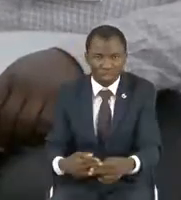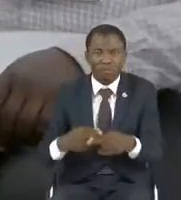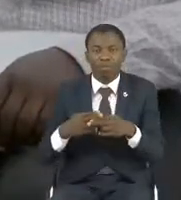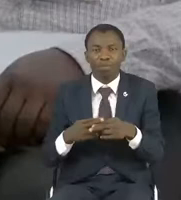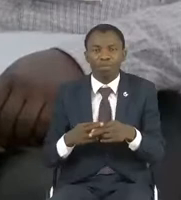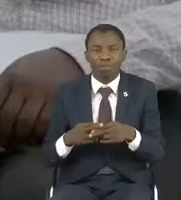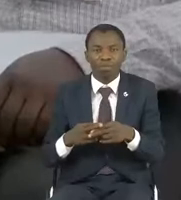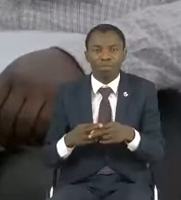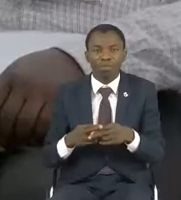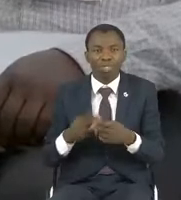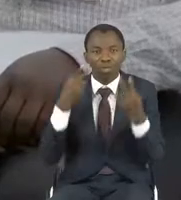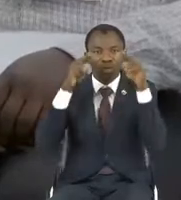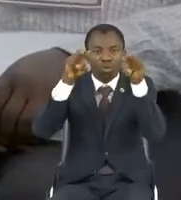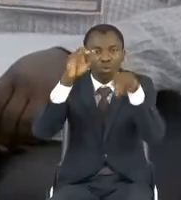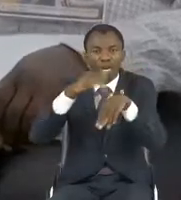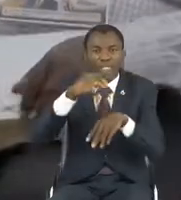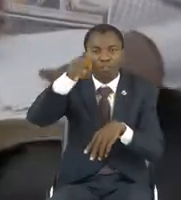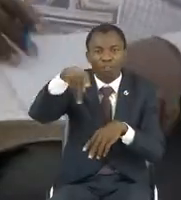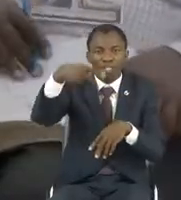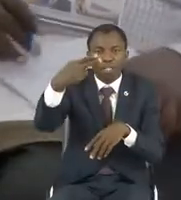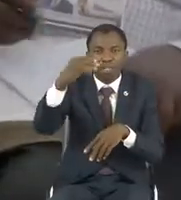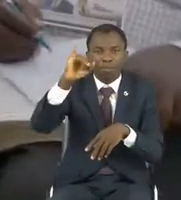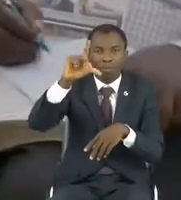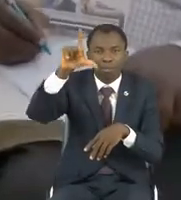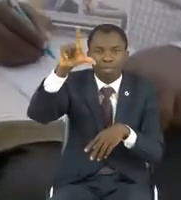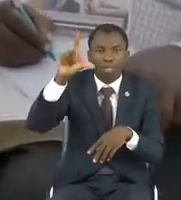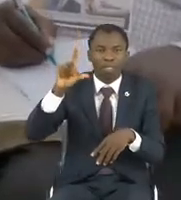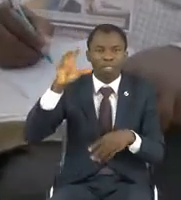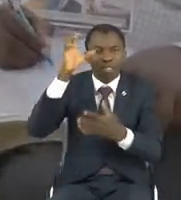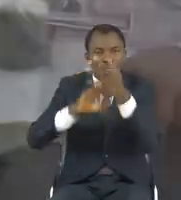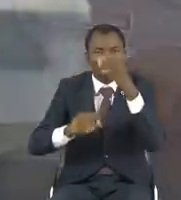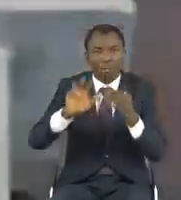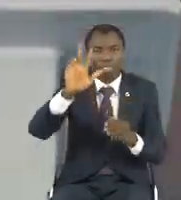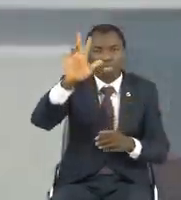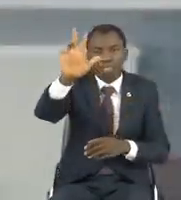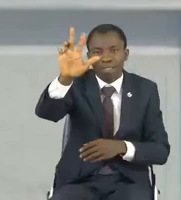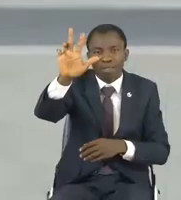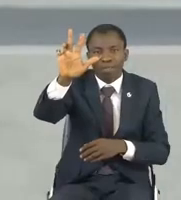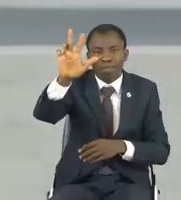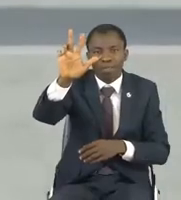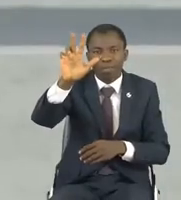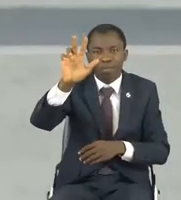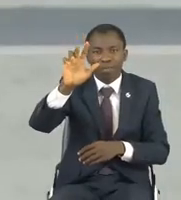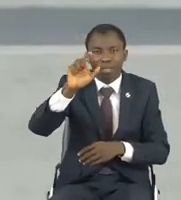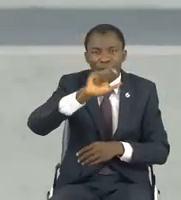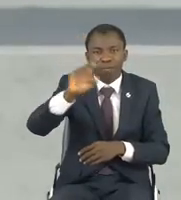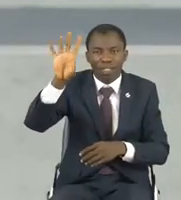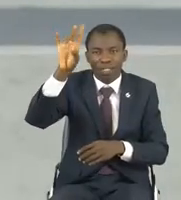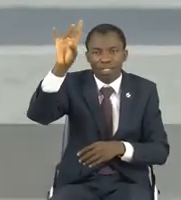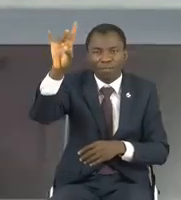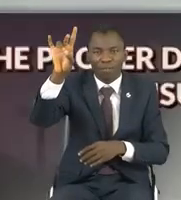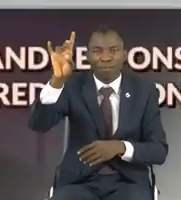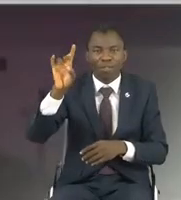Look at Philippians chapter 3, verse 7.